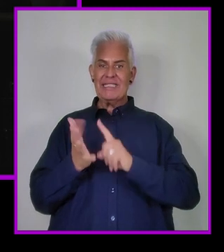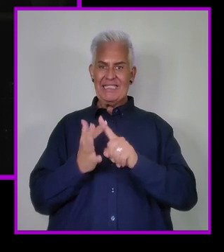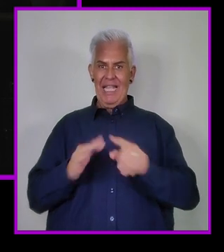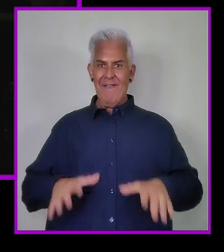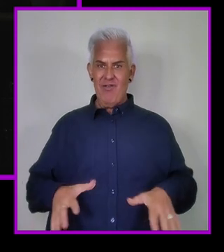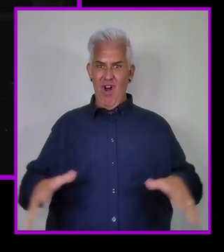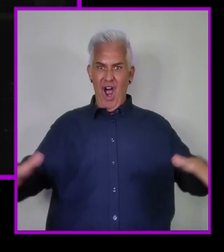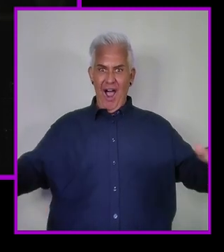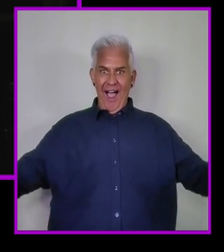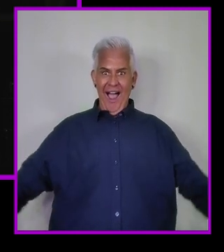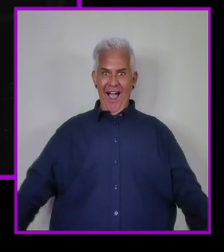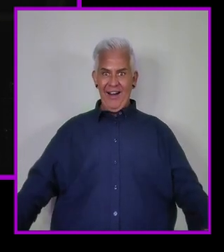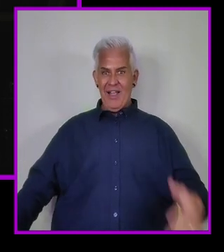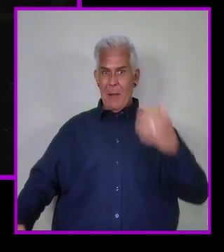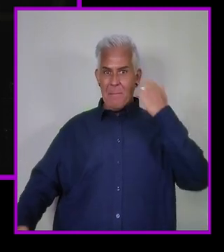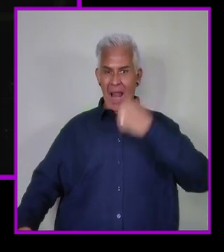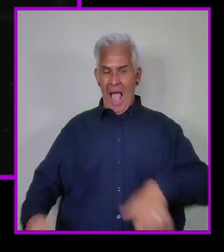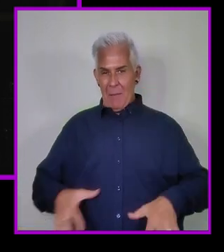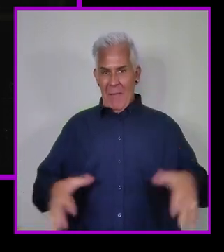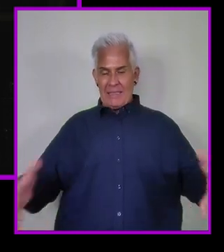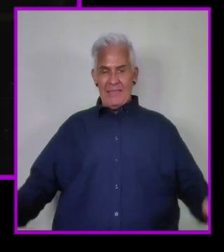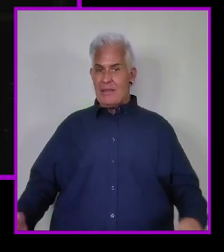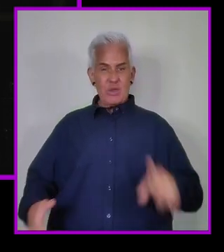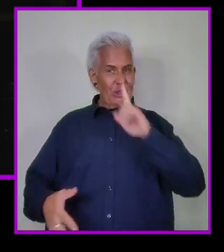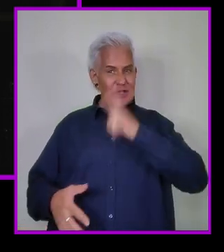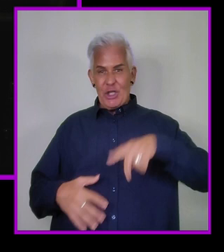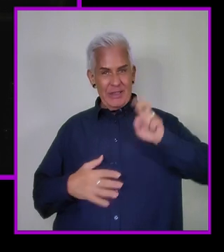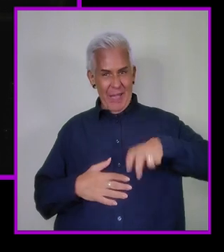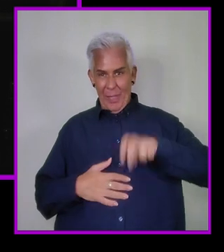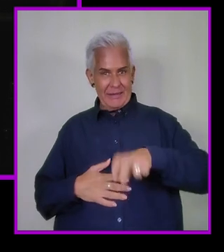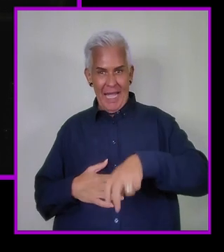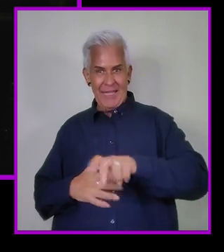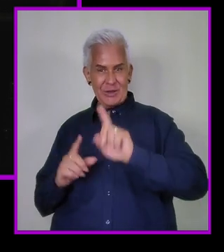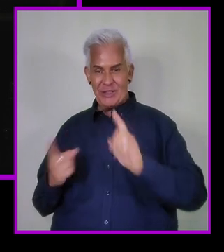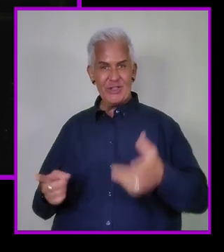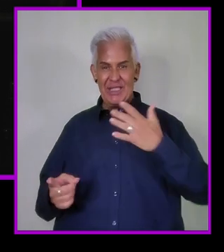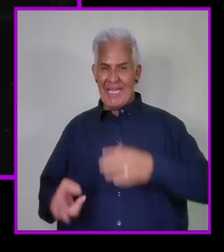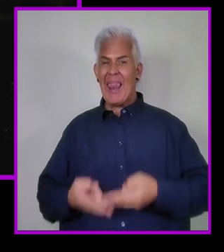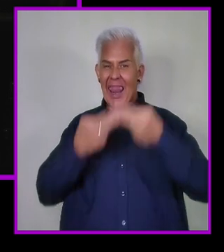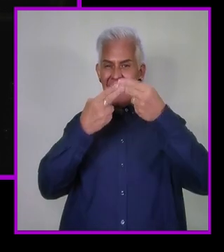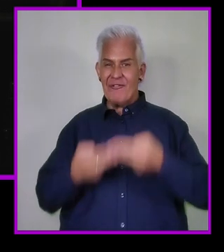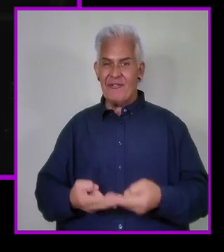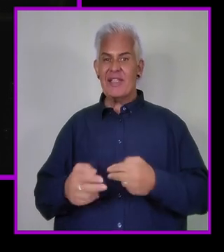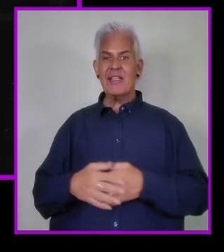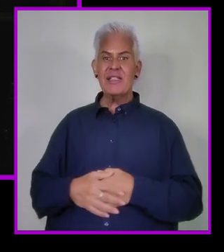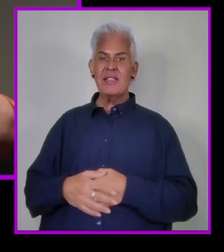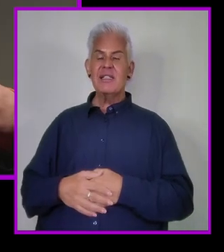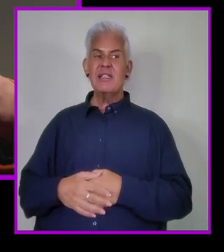very big black crinoline. And she clearly couldn't get down the stairs in. Yeah. She needed to be in the lift. And we